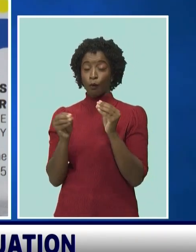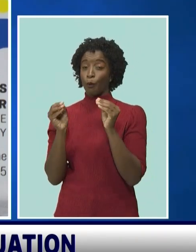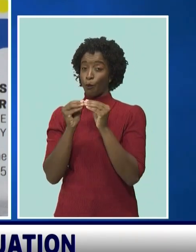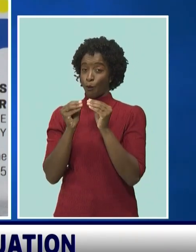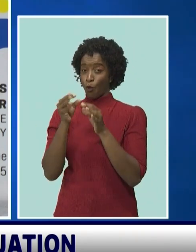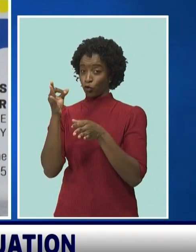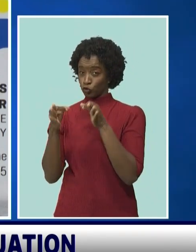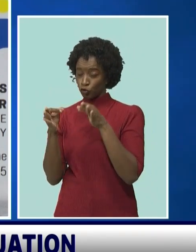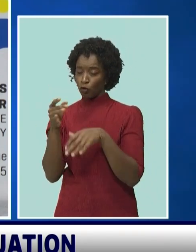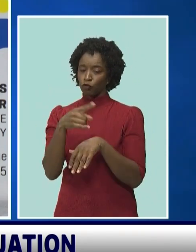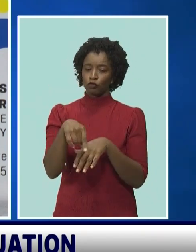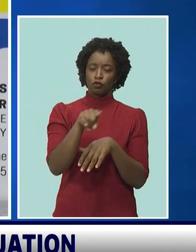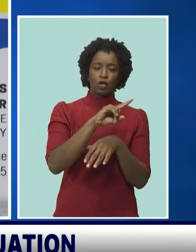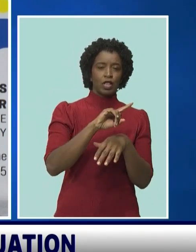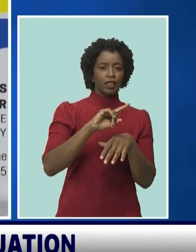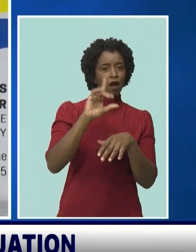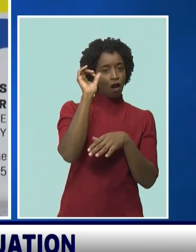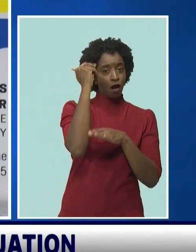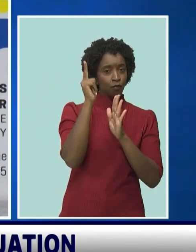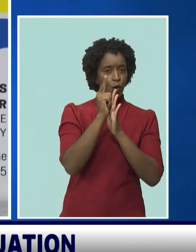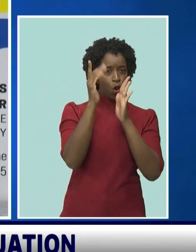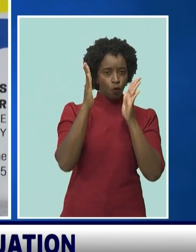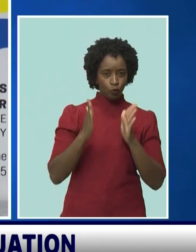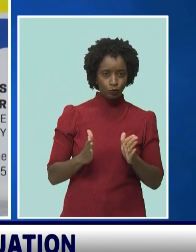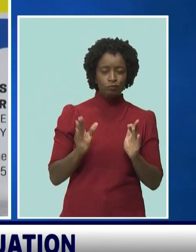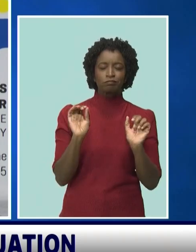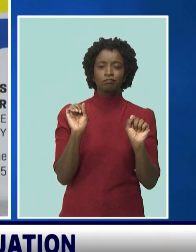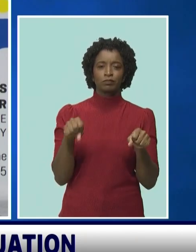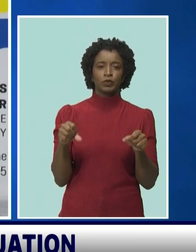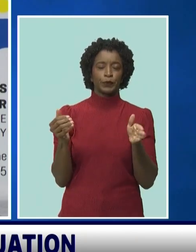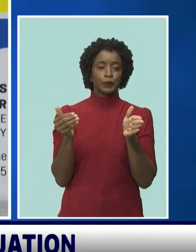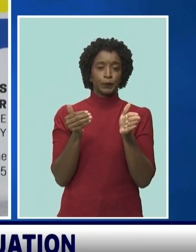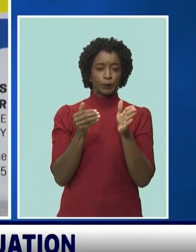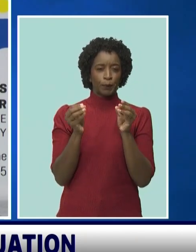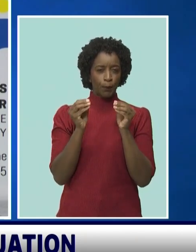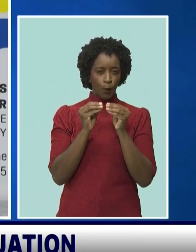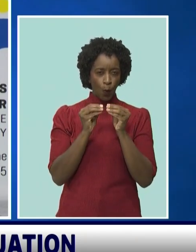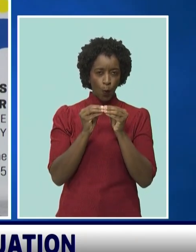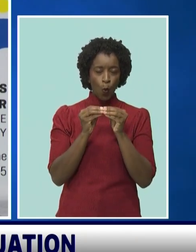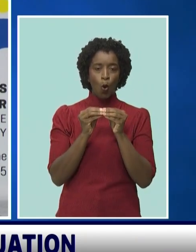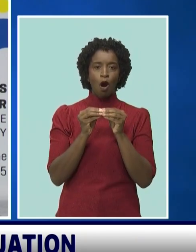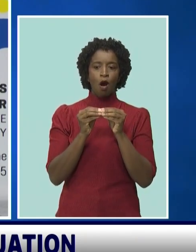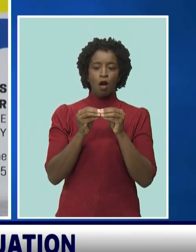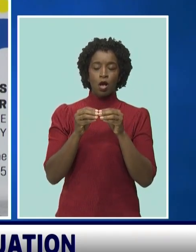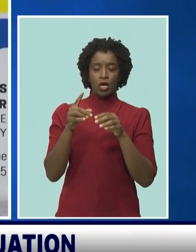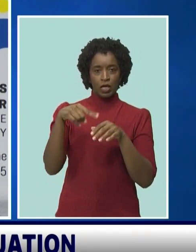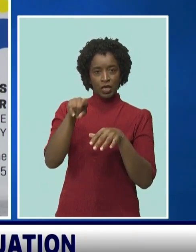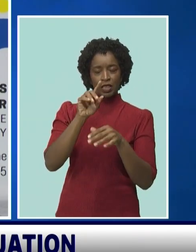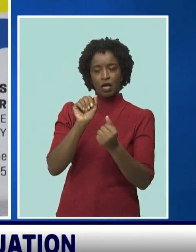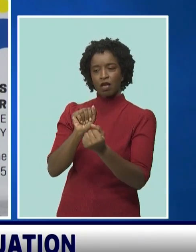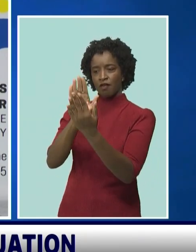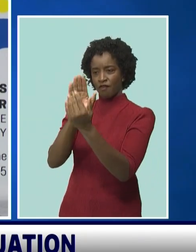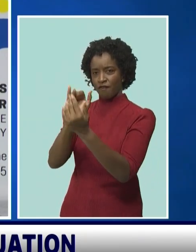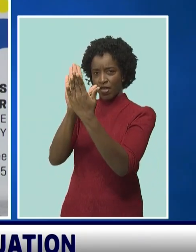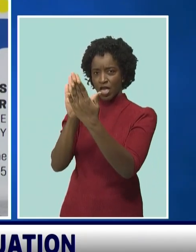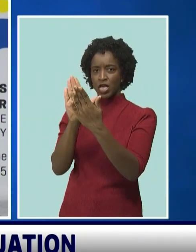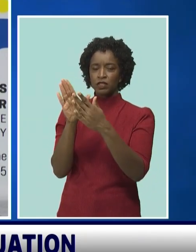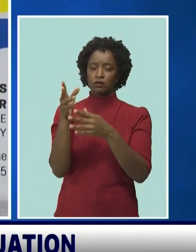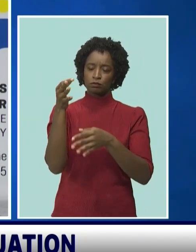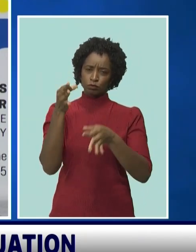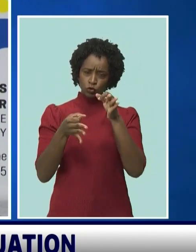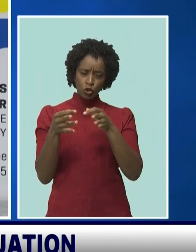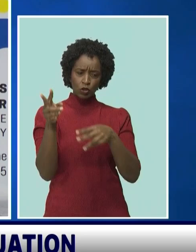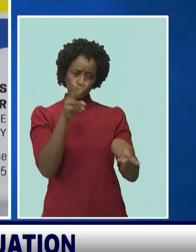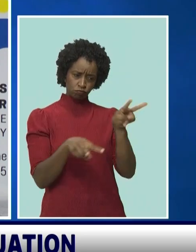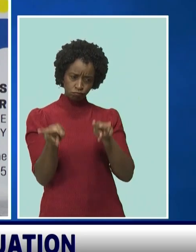in order to be able to see if we can put a further dent on the reduction of those, to ensure